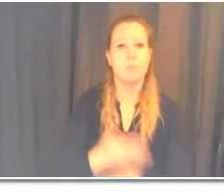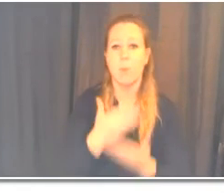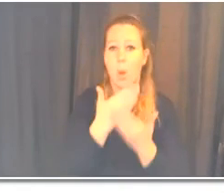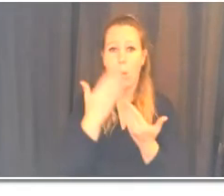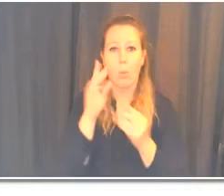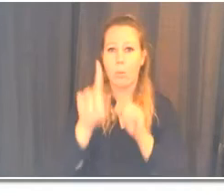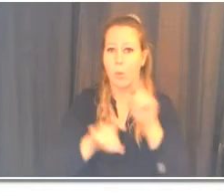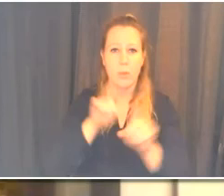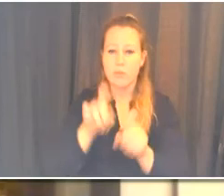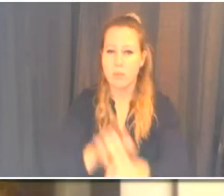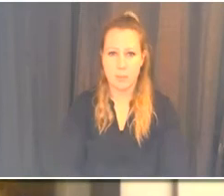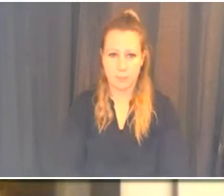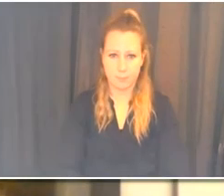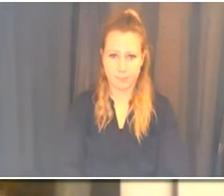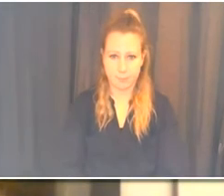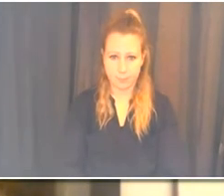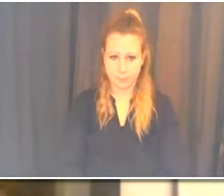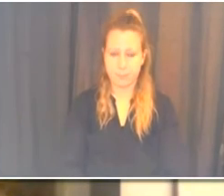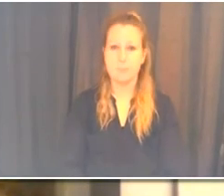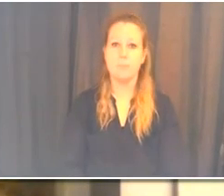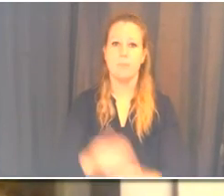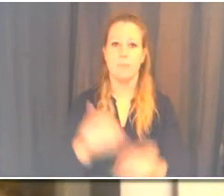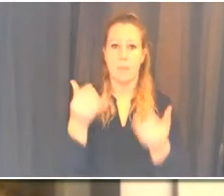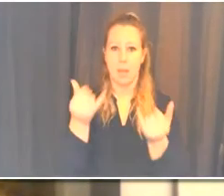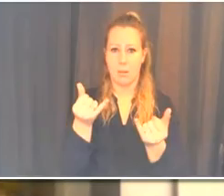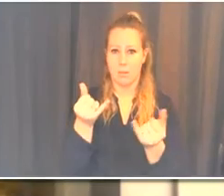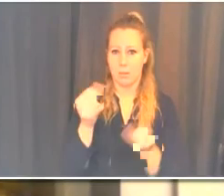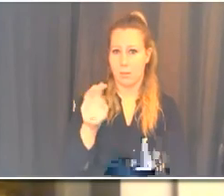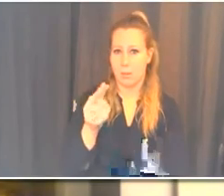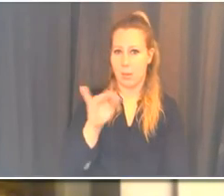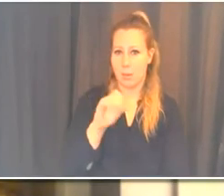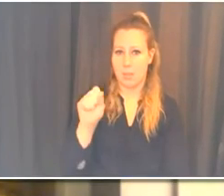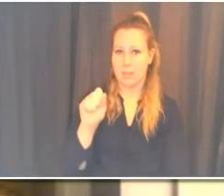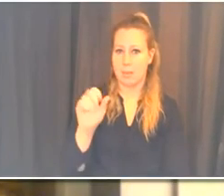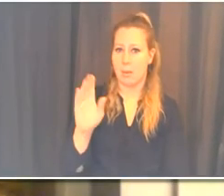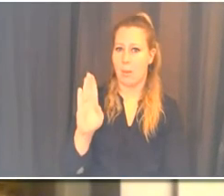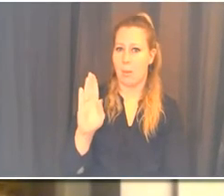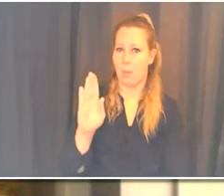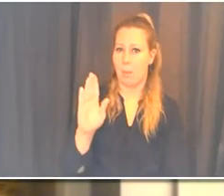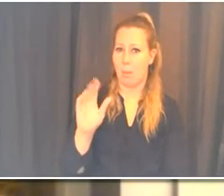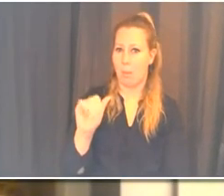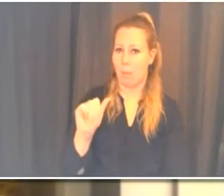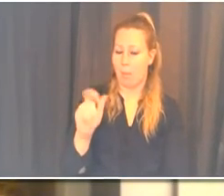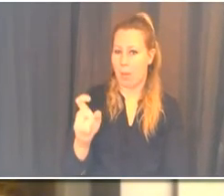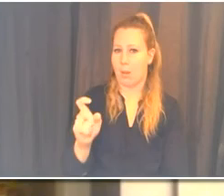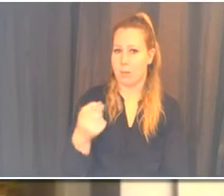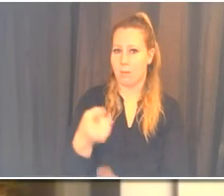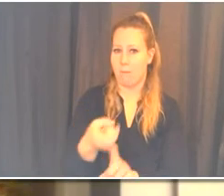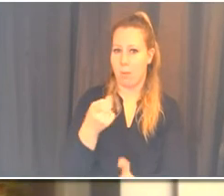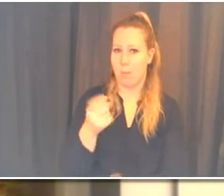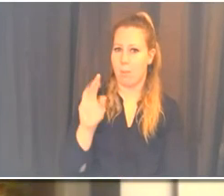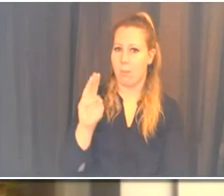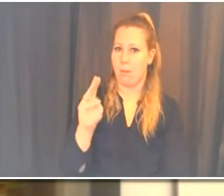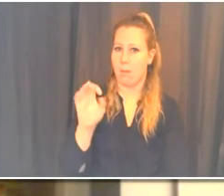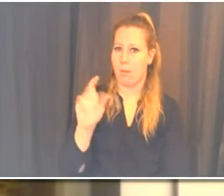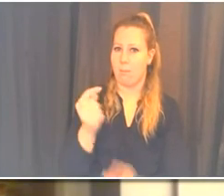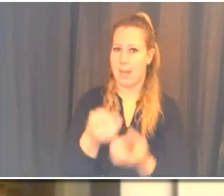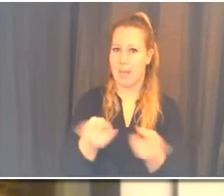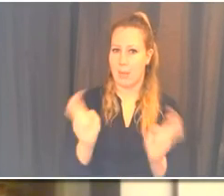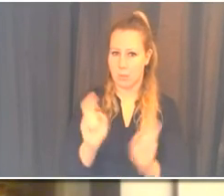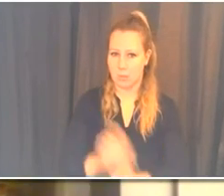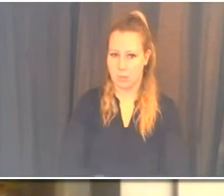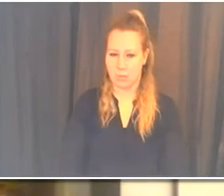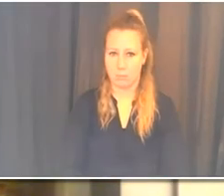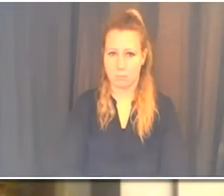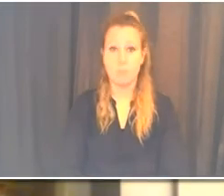ahead Miss box we can see you speaking but we can't hear you just a